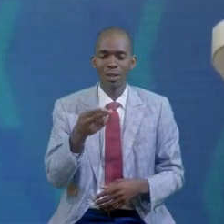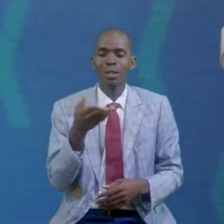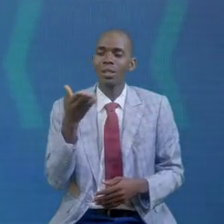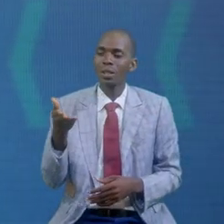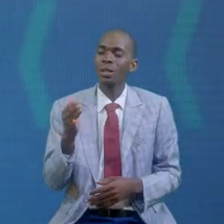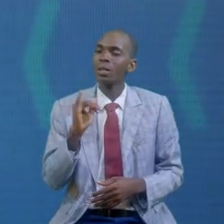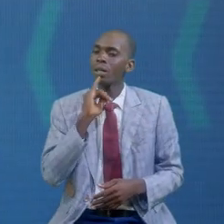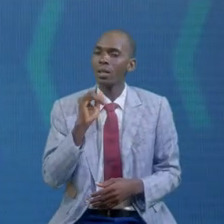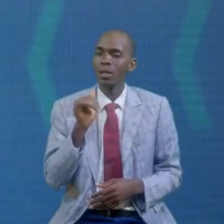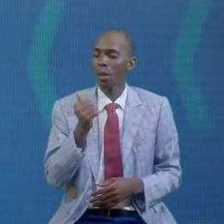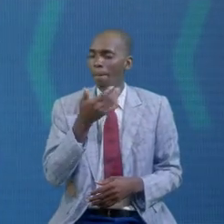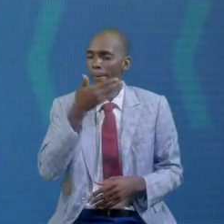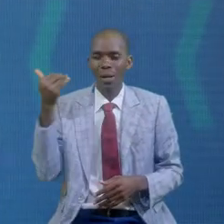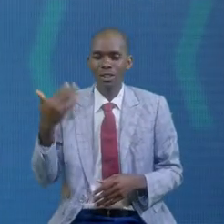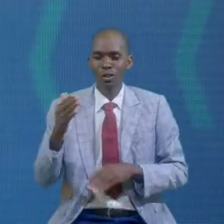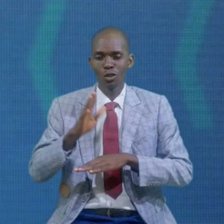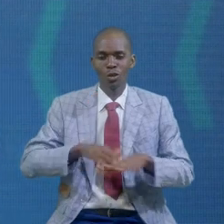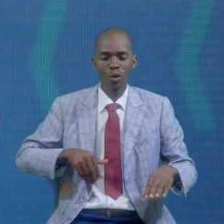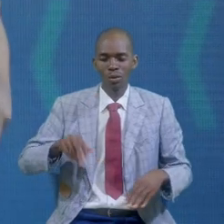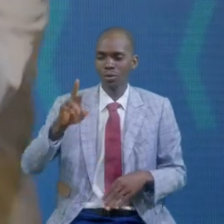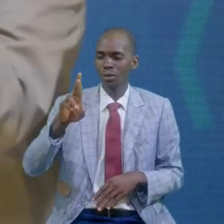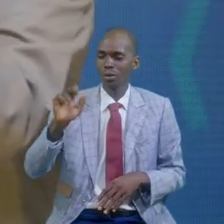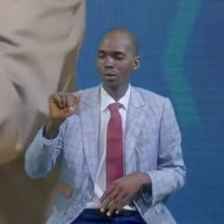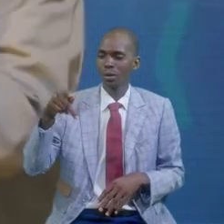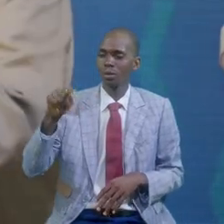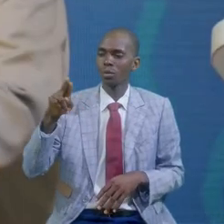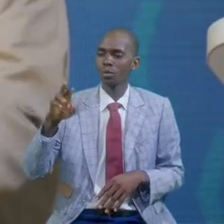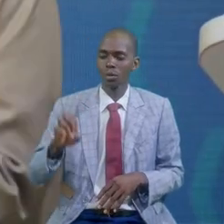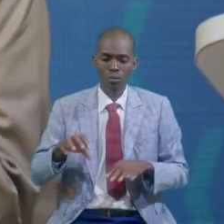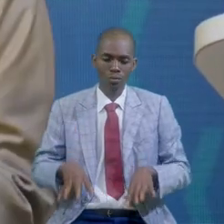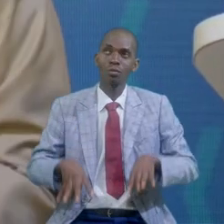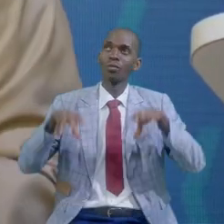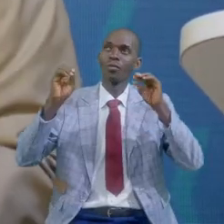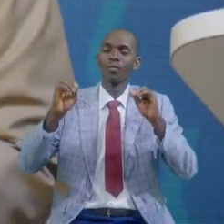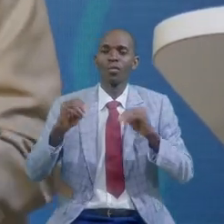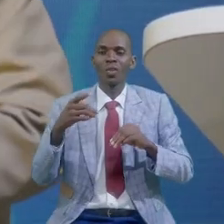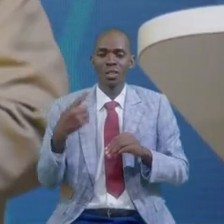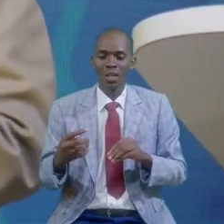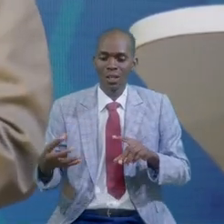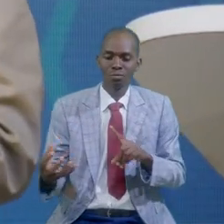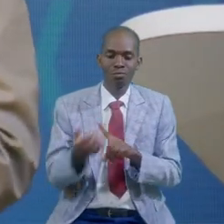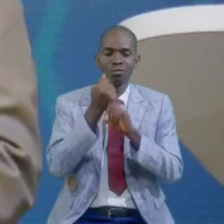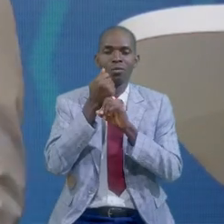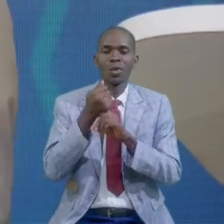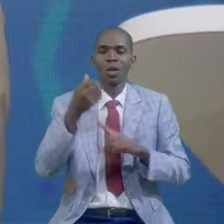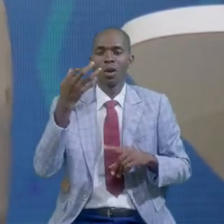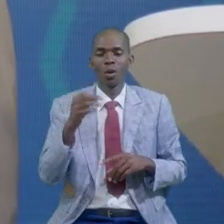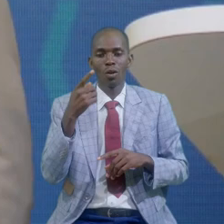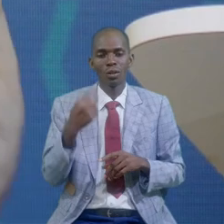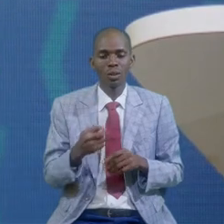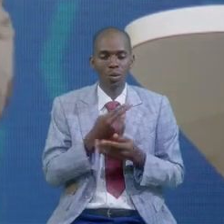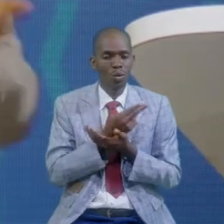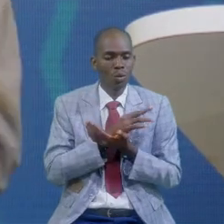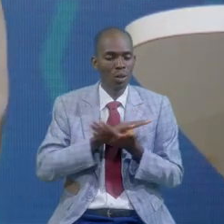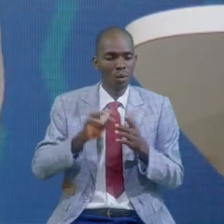the rapture. It's called the translation. It's called the catching up of the righteous from the